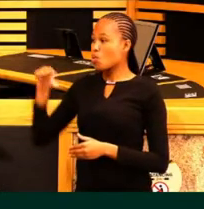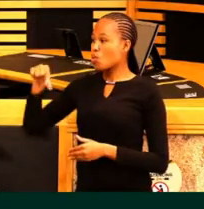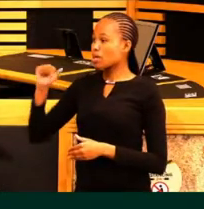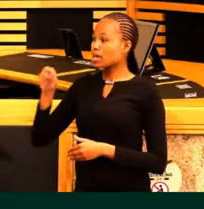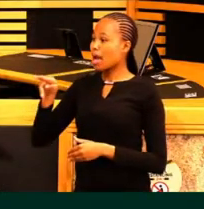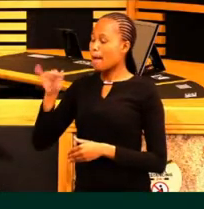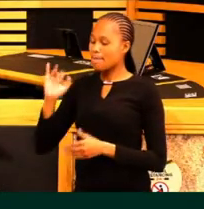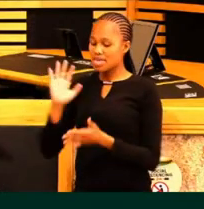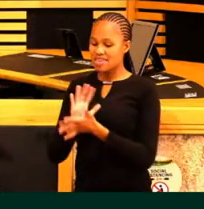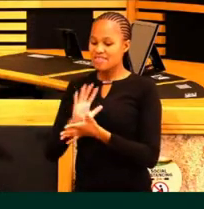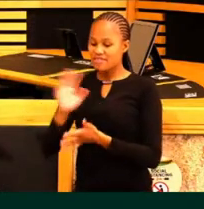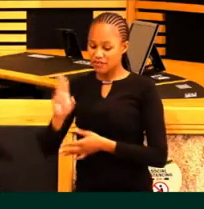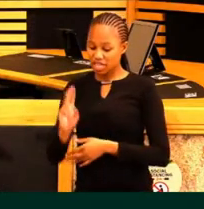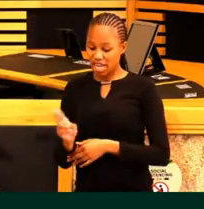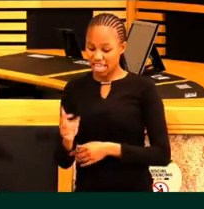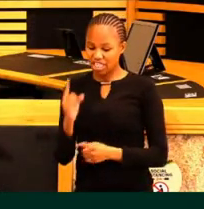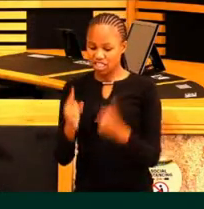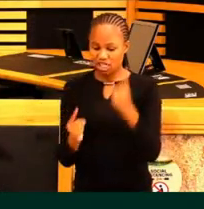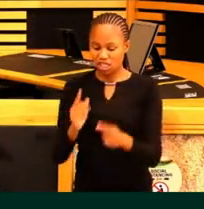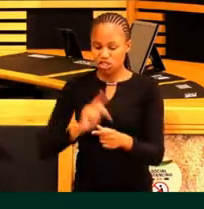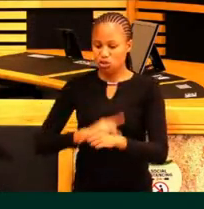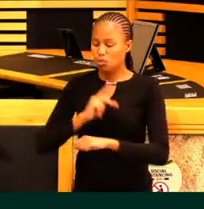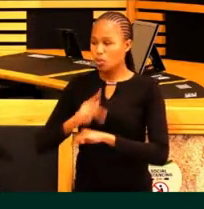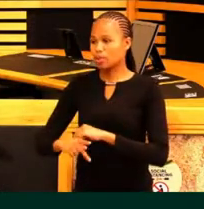each and every project